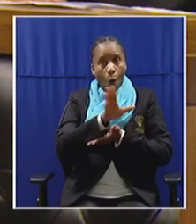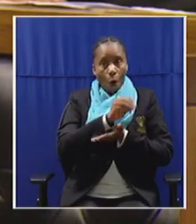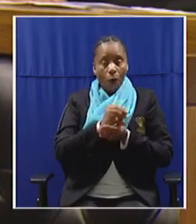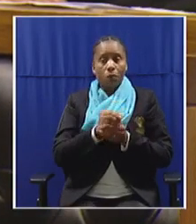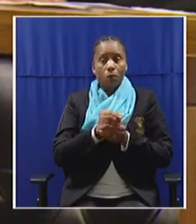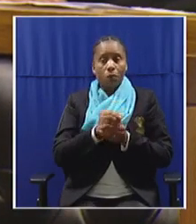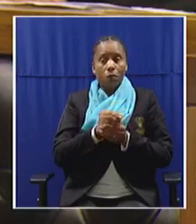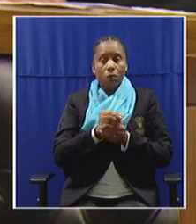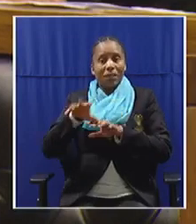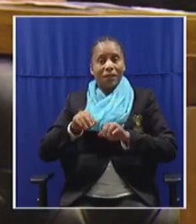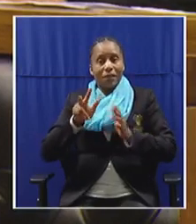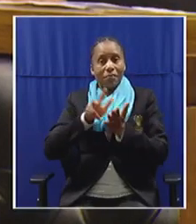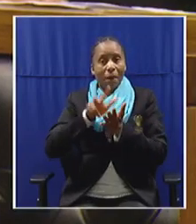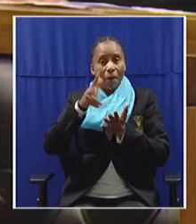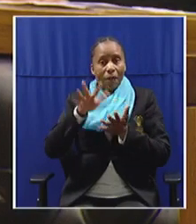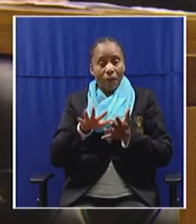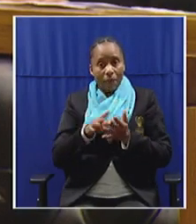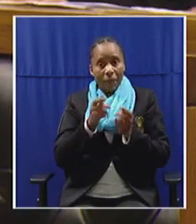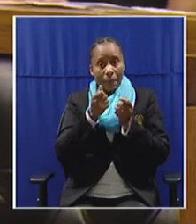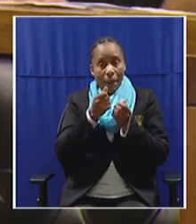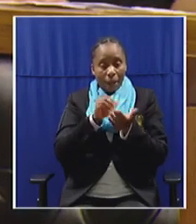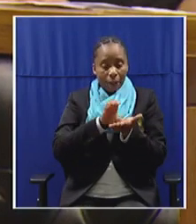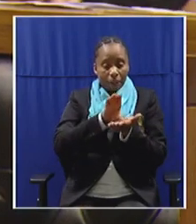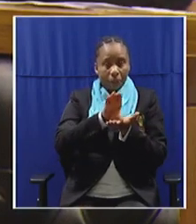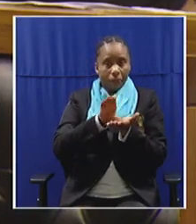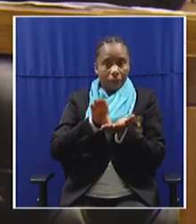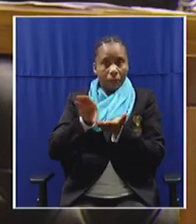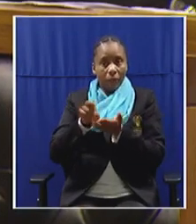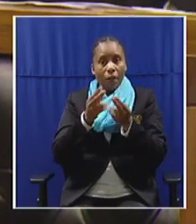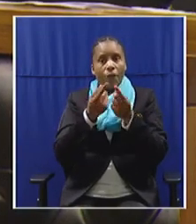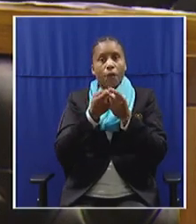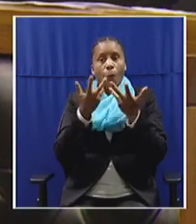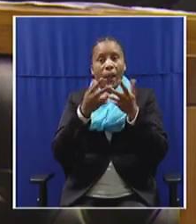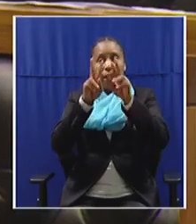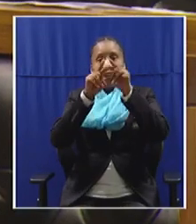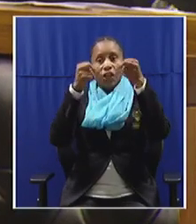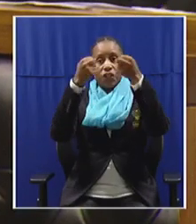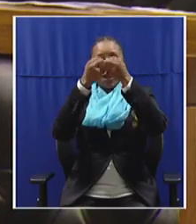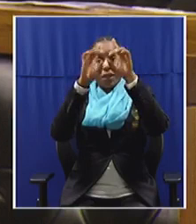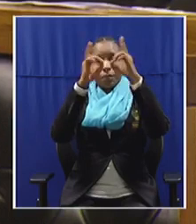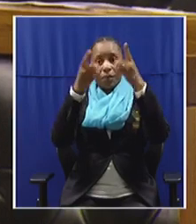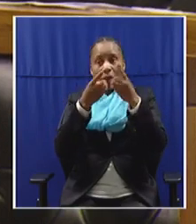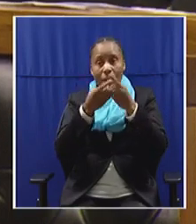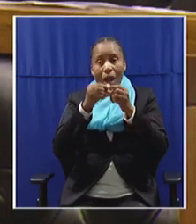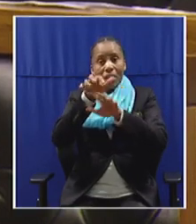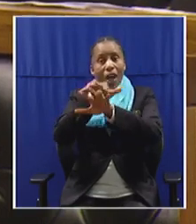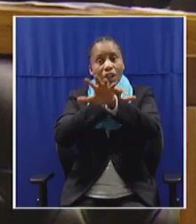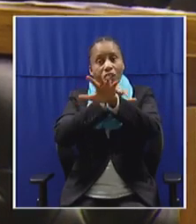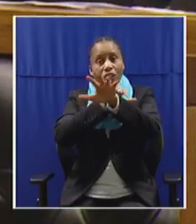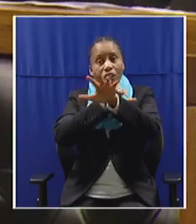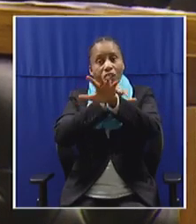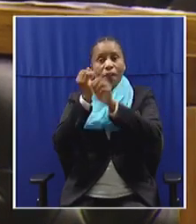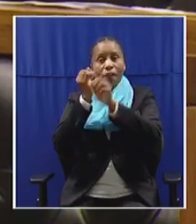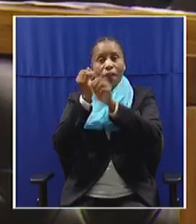provinces. Funds were dispersed from the National Department of Agriculture, Forestry and Fisheries to